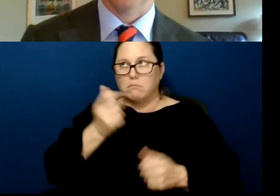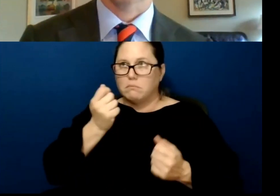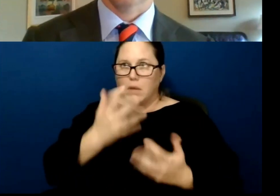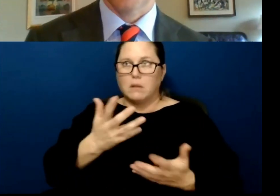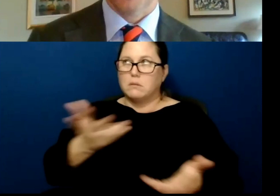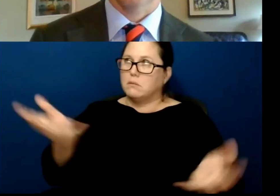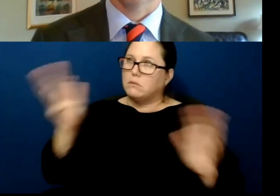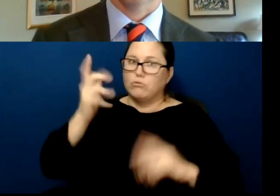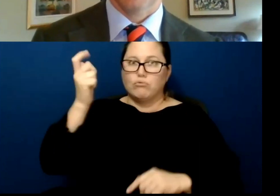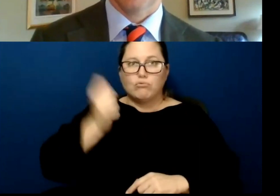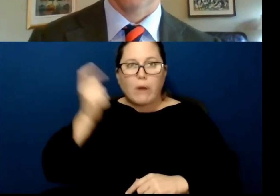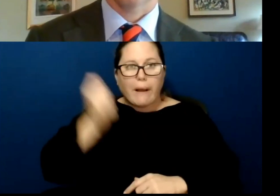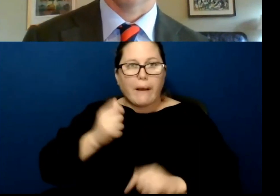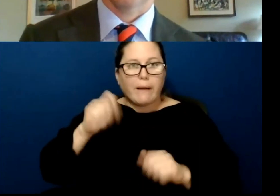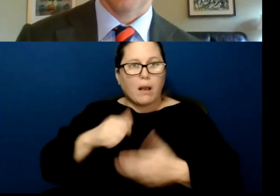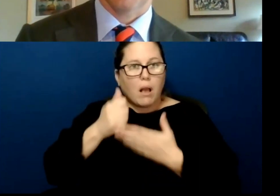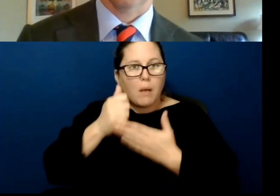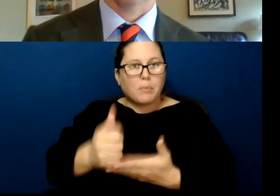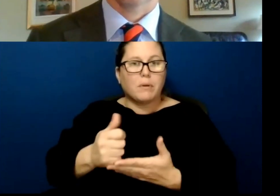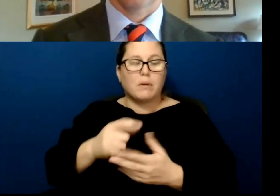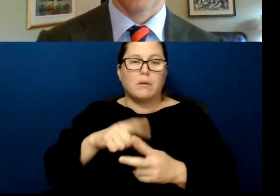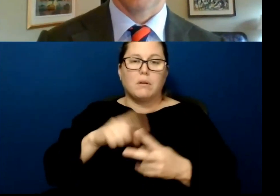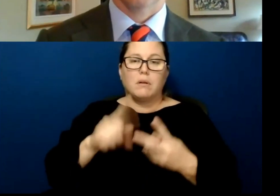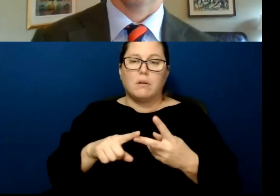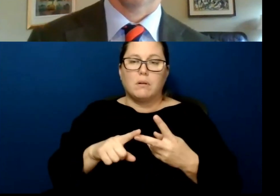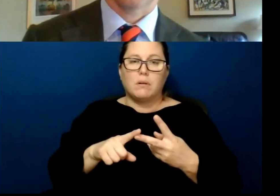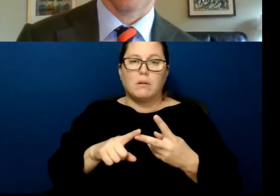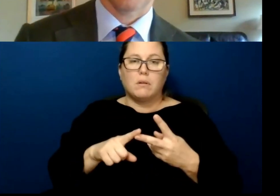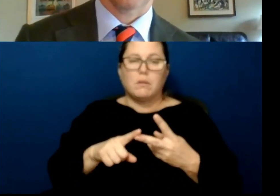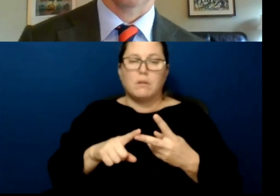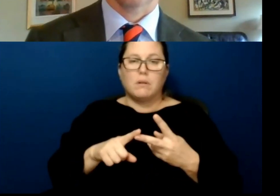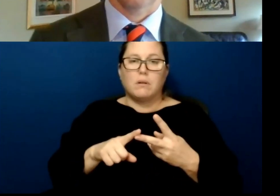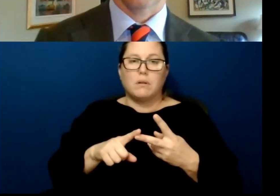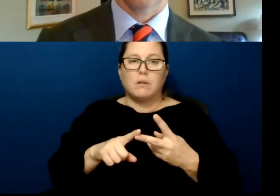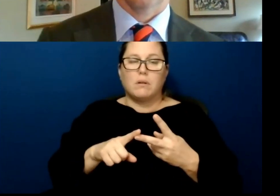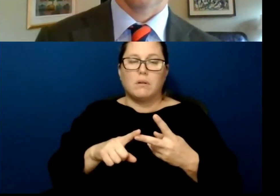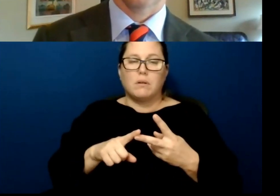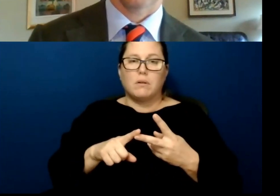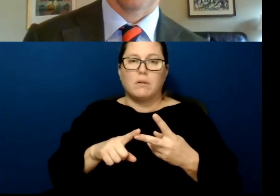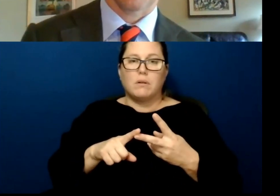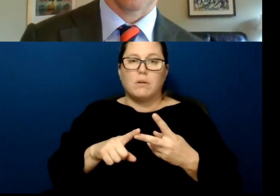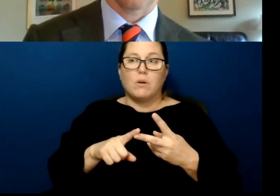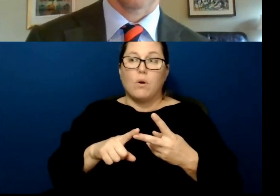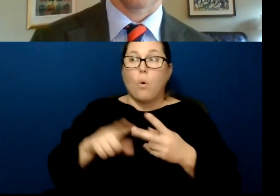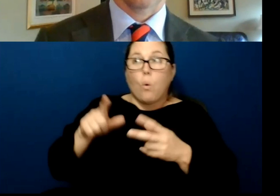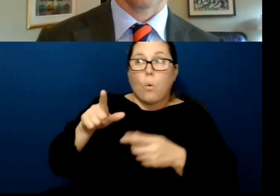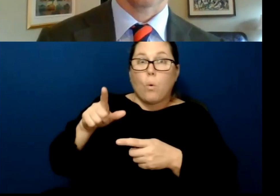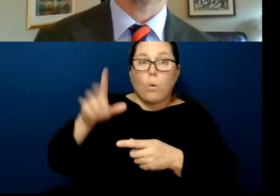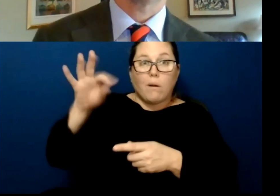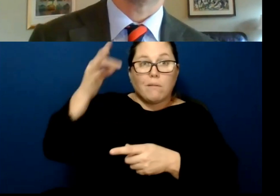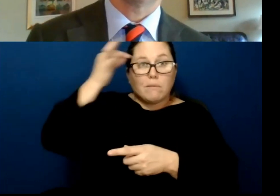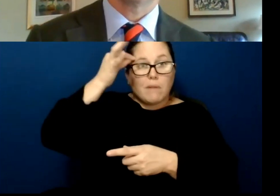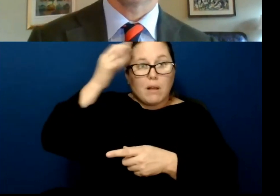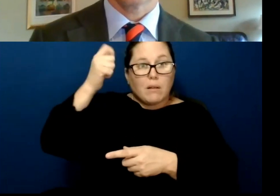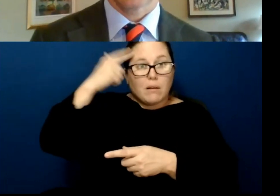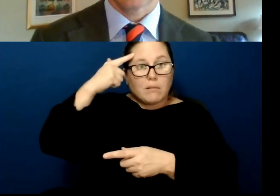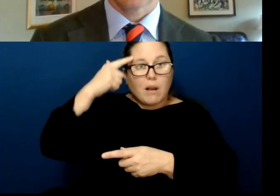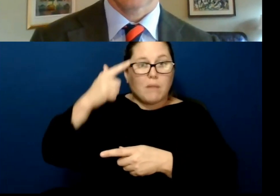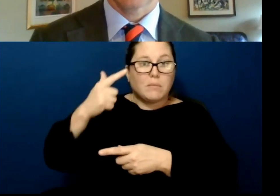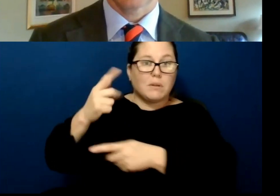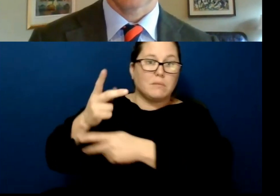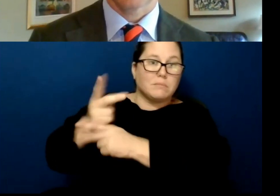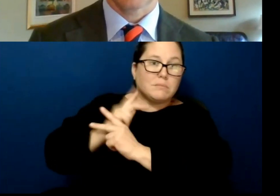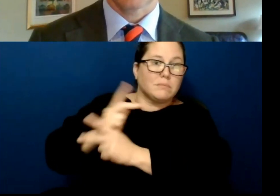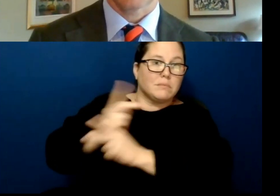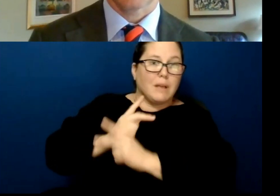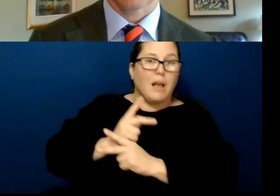out. And furthermore, even if you just go a route where you're getting student loans from the federal government, I work with a lot of physicians